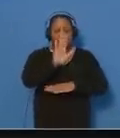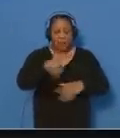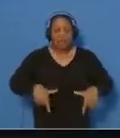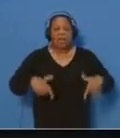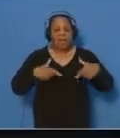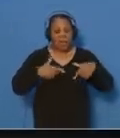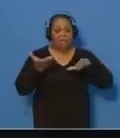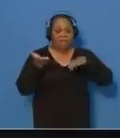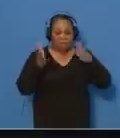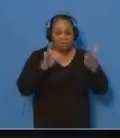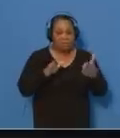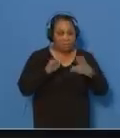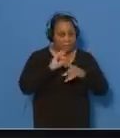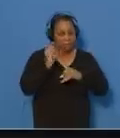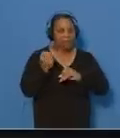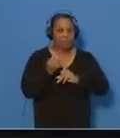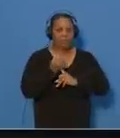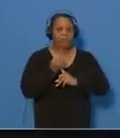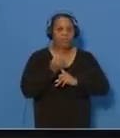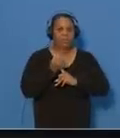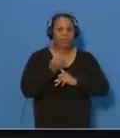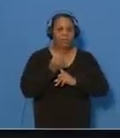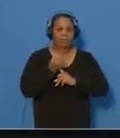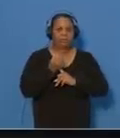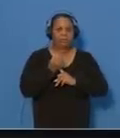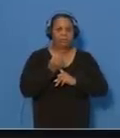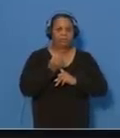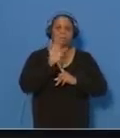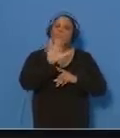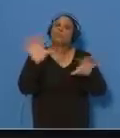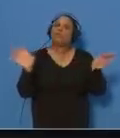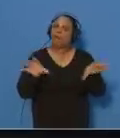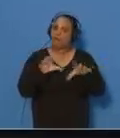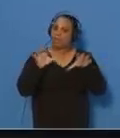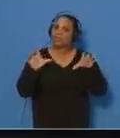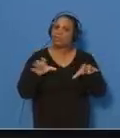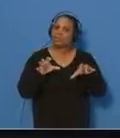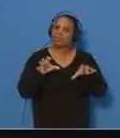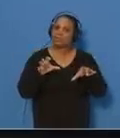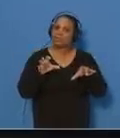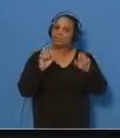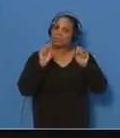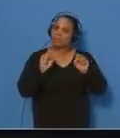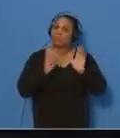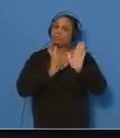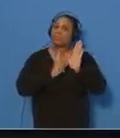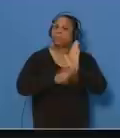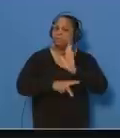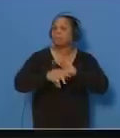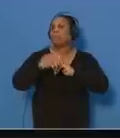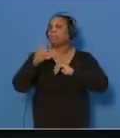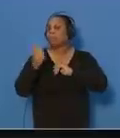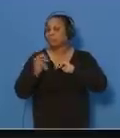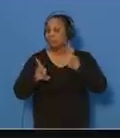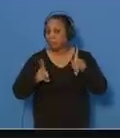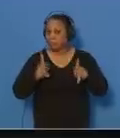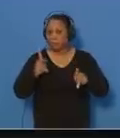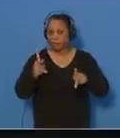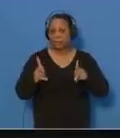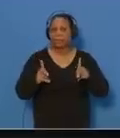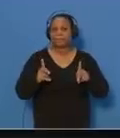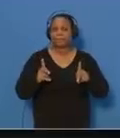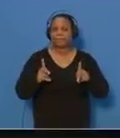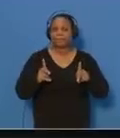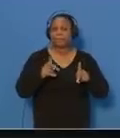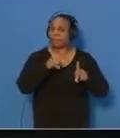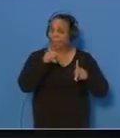and death situation. Your actions can possibly kill others.